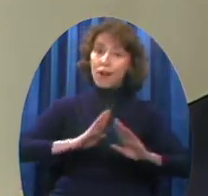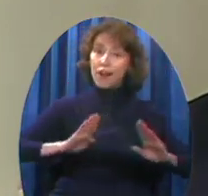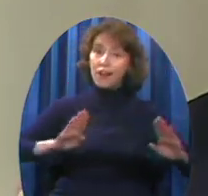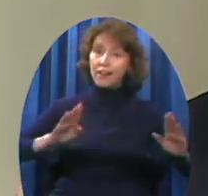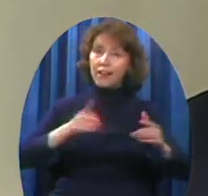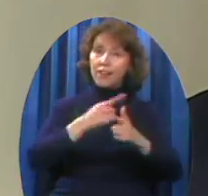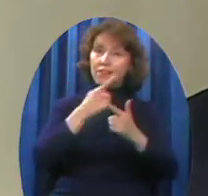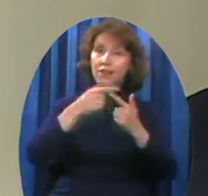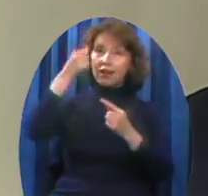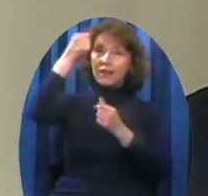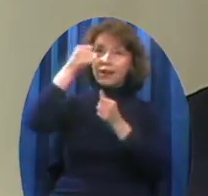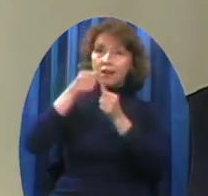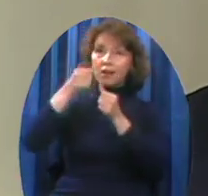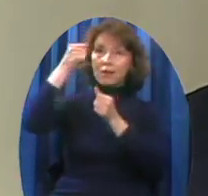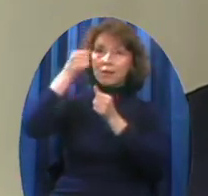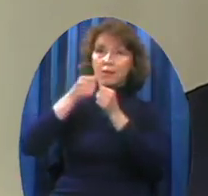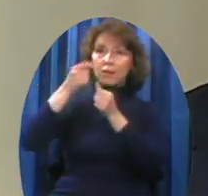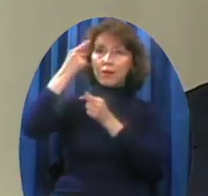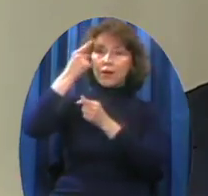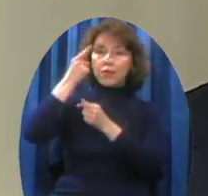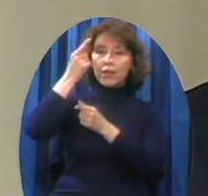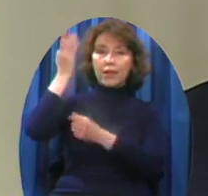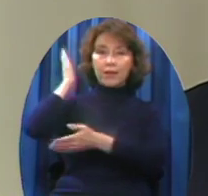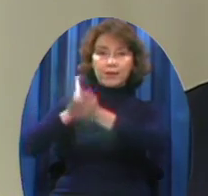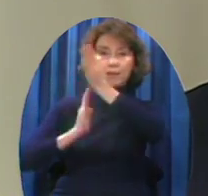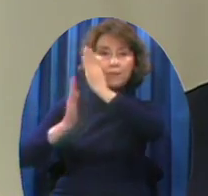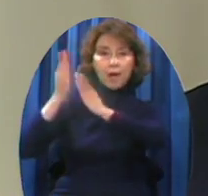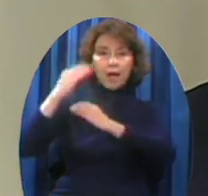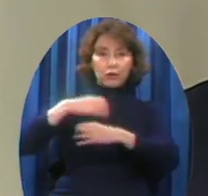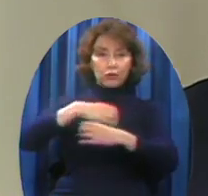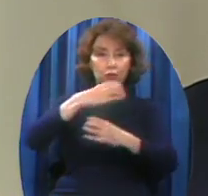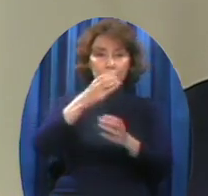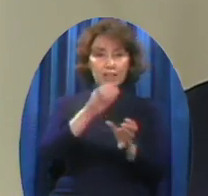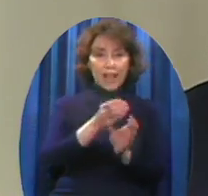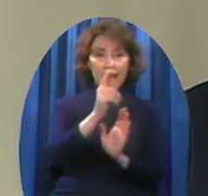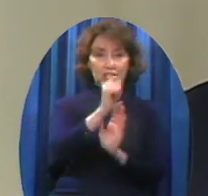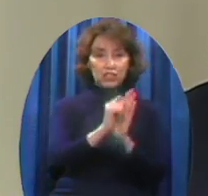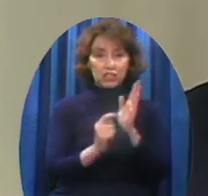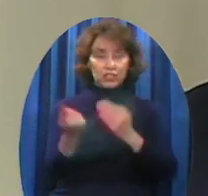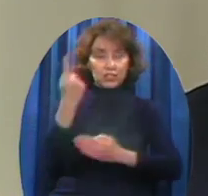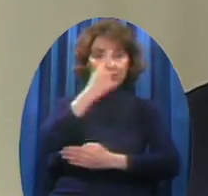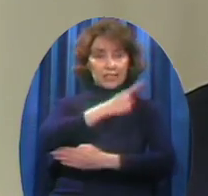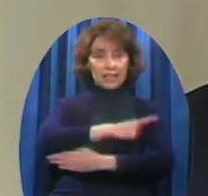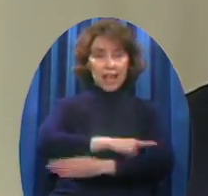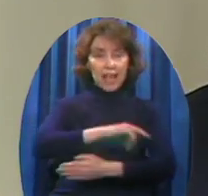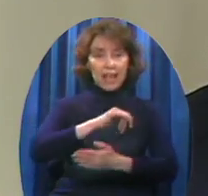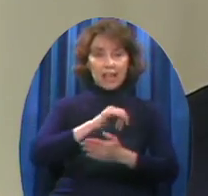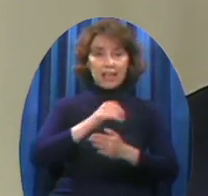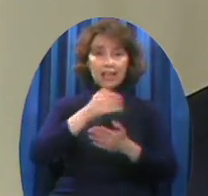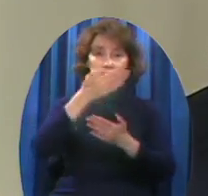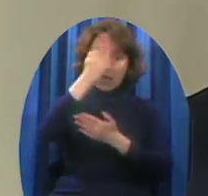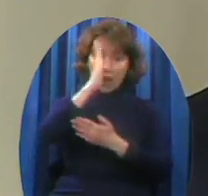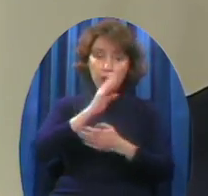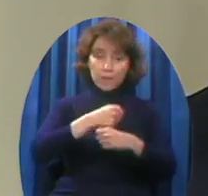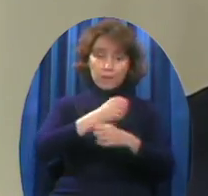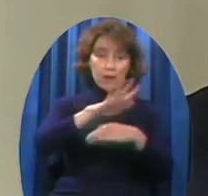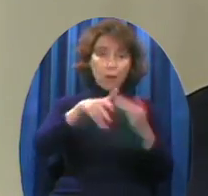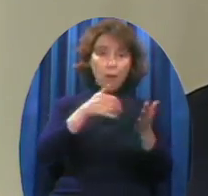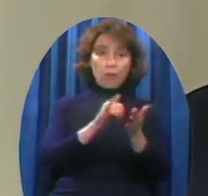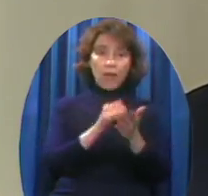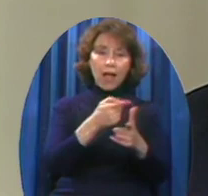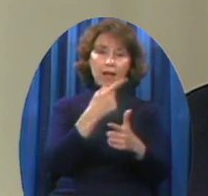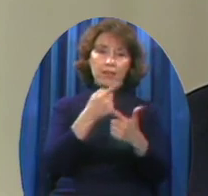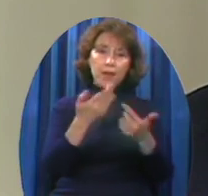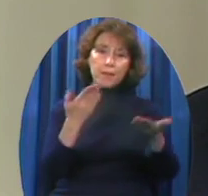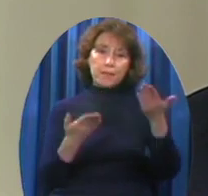goes back to that day on creation's morning, after God had made all of that, how that possibly a slight trace of sadness must